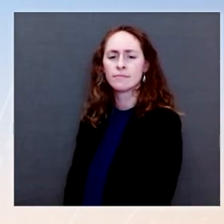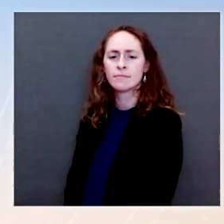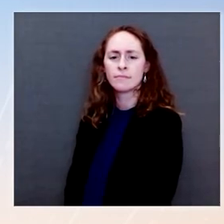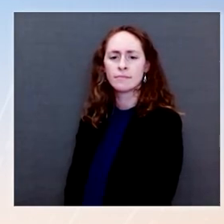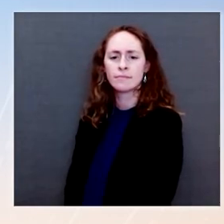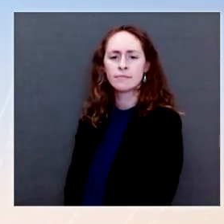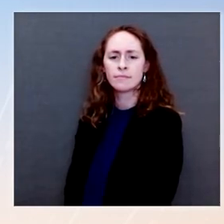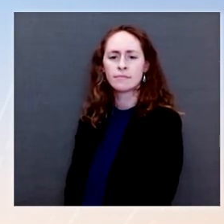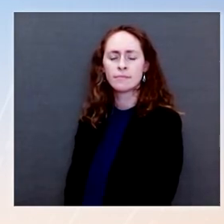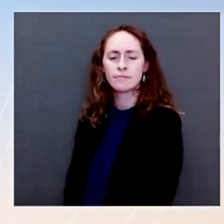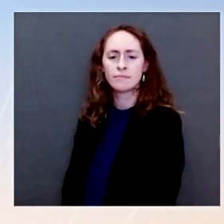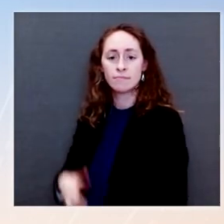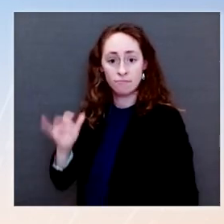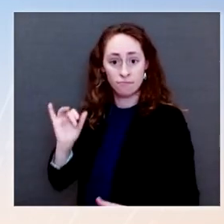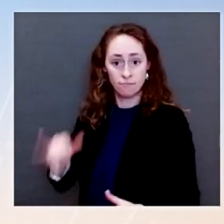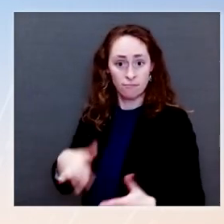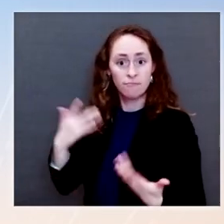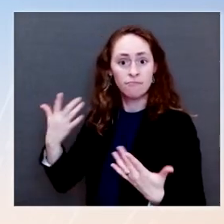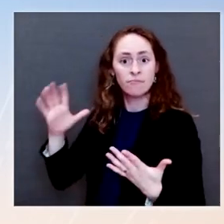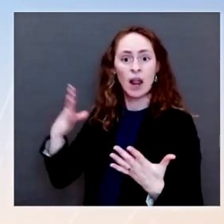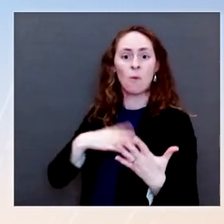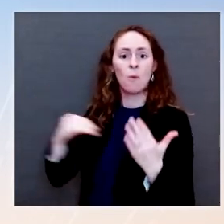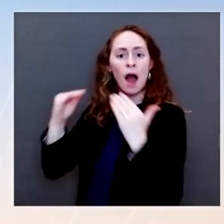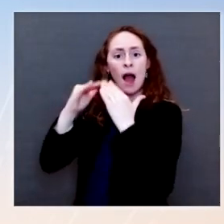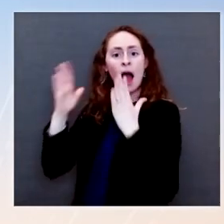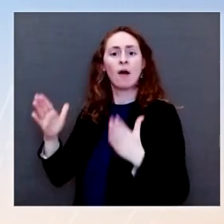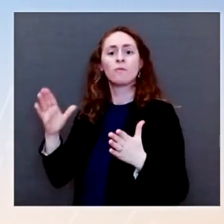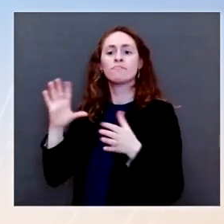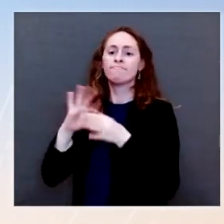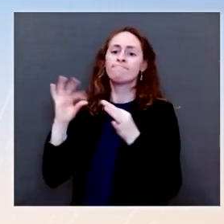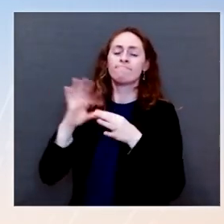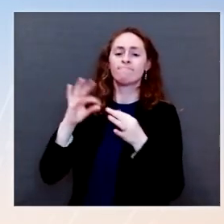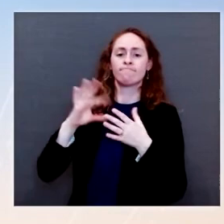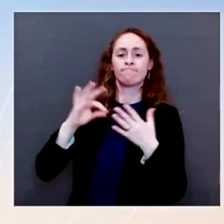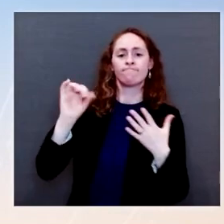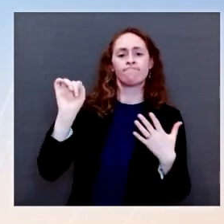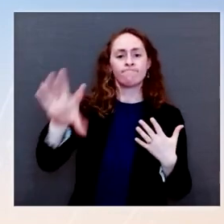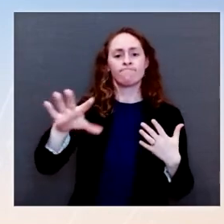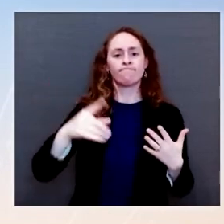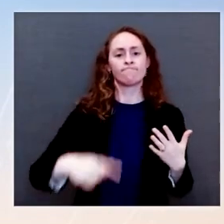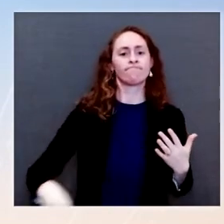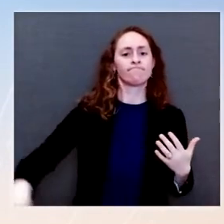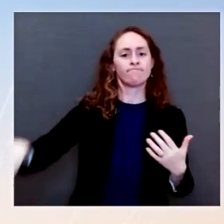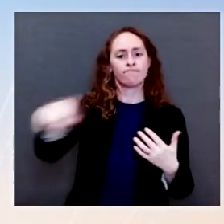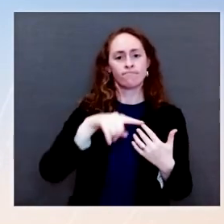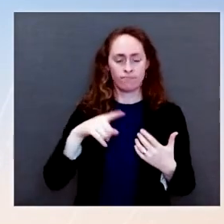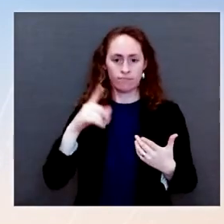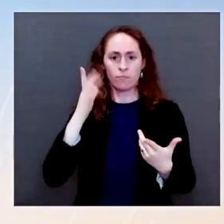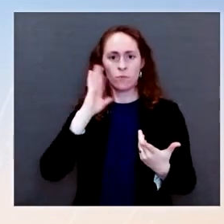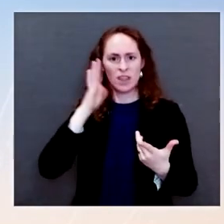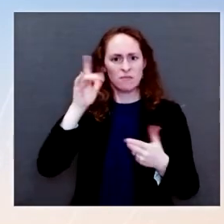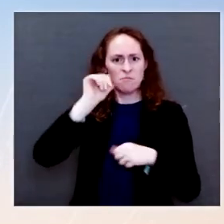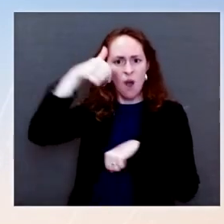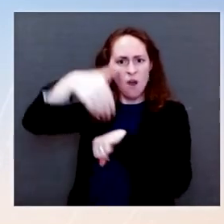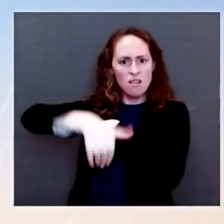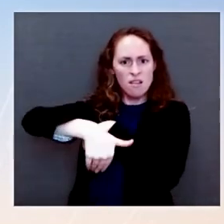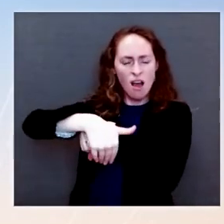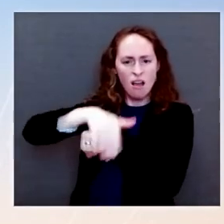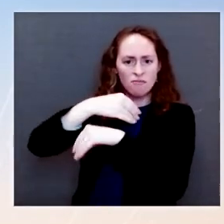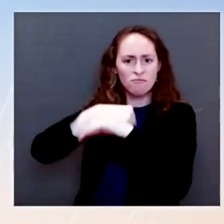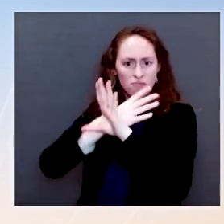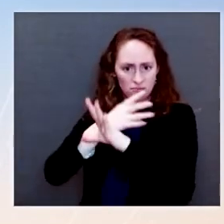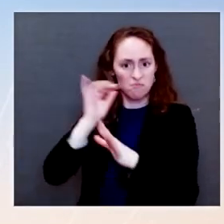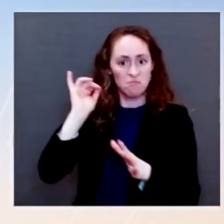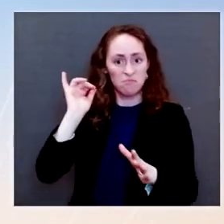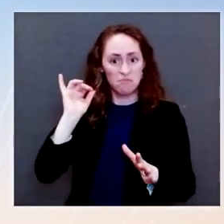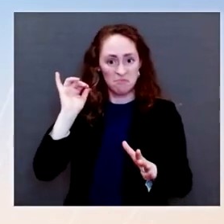opportunity. We had been talking about having a conversation about a range of issues. The president believes in leader-to-leader diplomacy, and this is